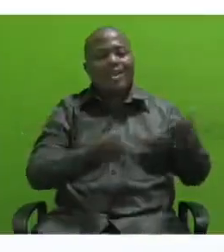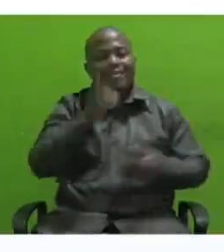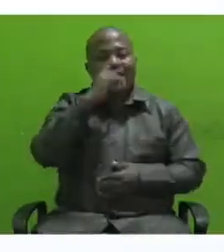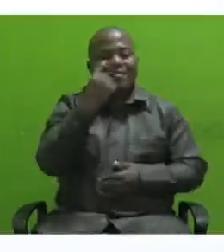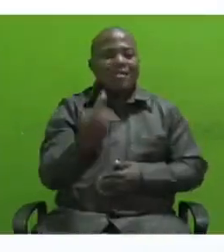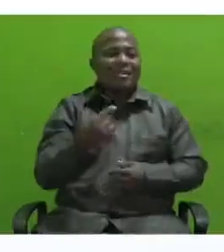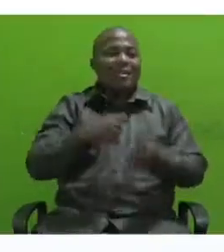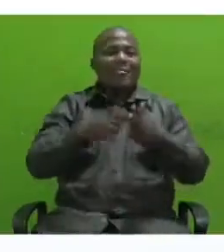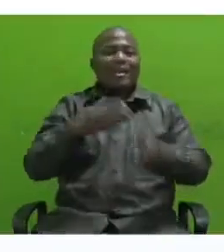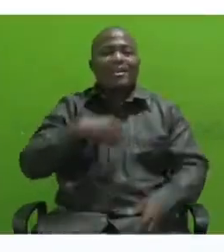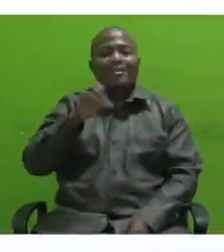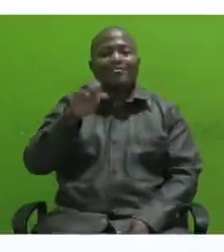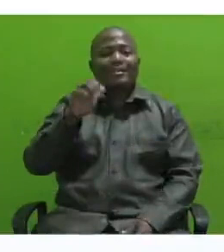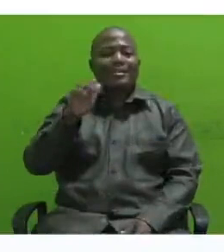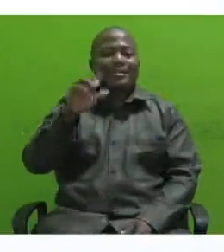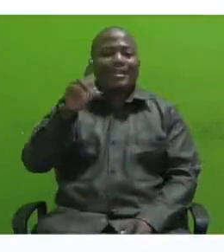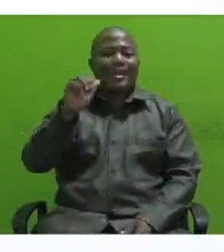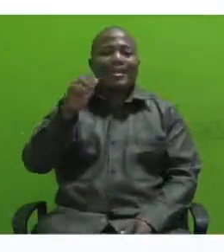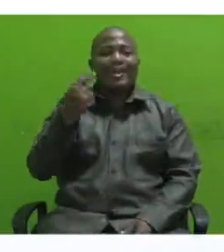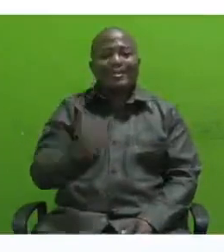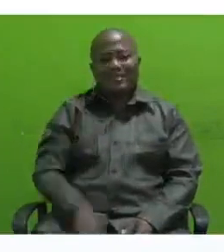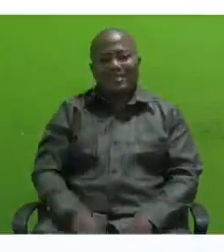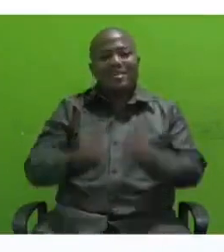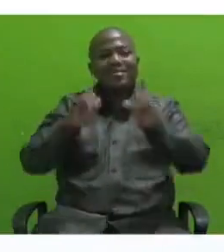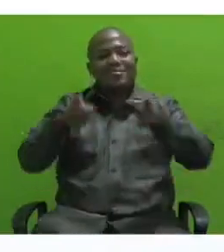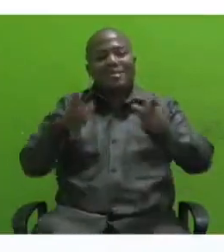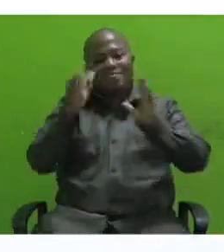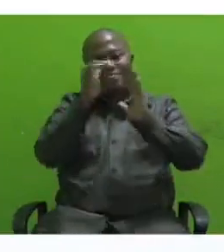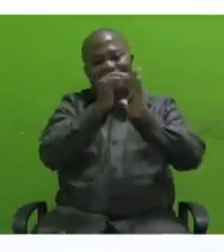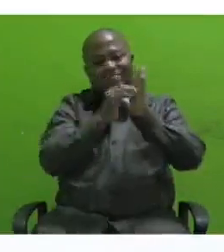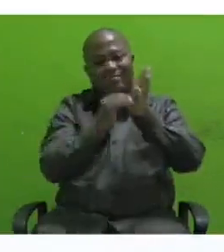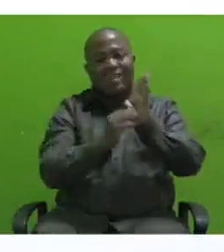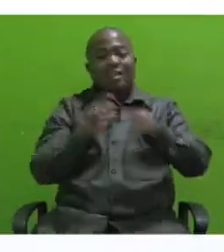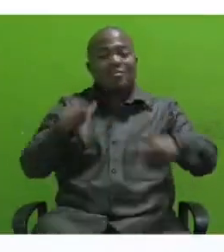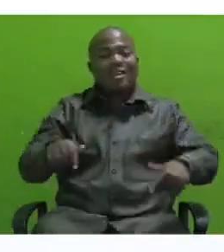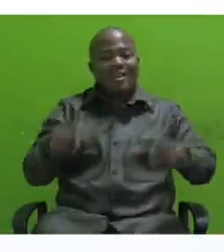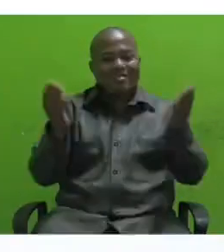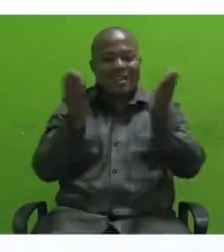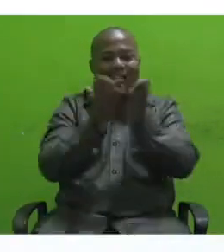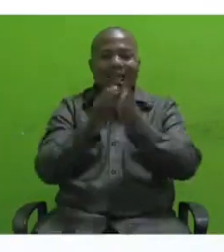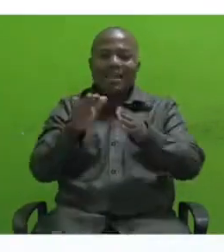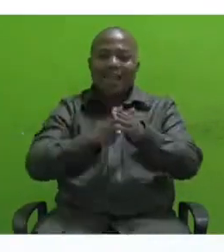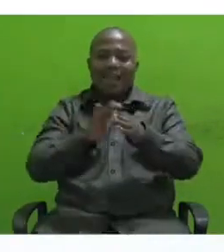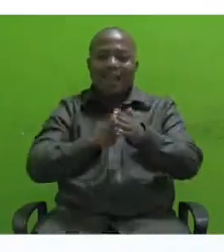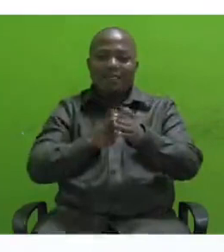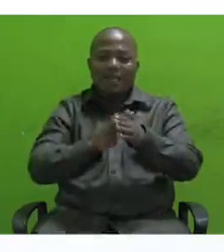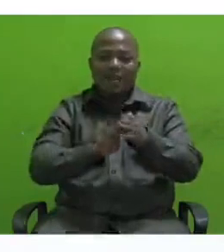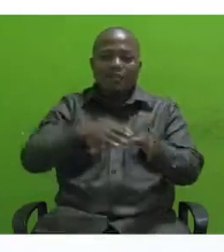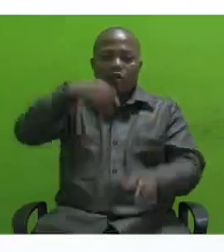Welcome everyone. My name is Sadar Sudi Muhammad, mathematics teacher. Today we will learn